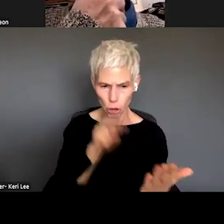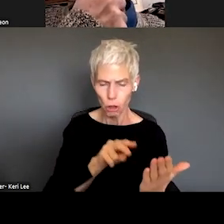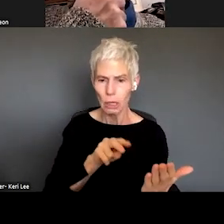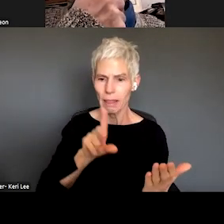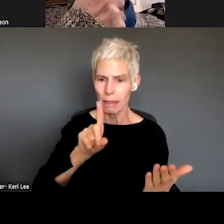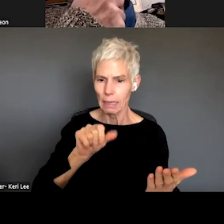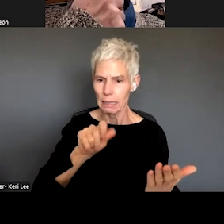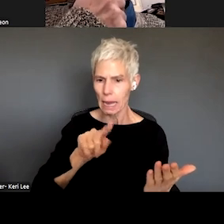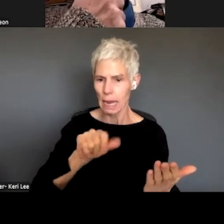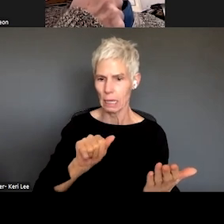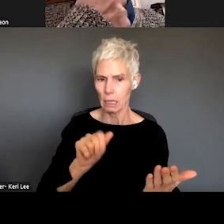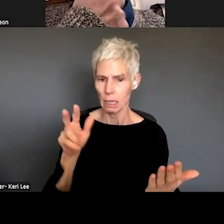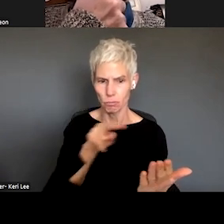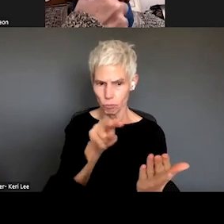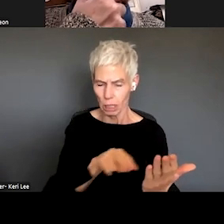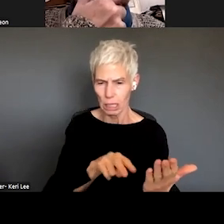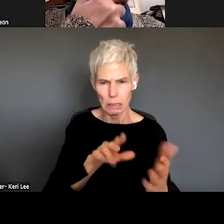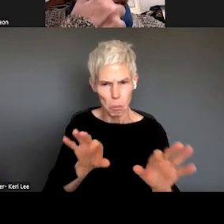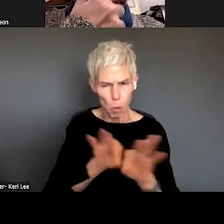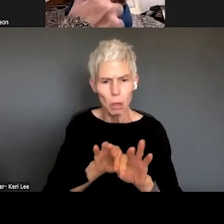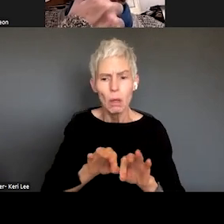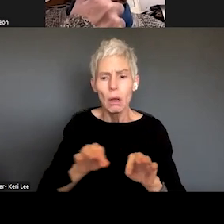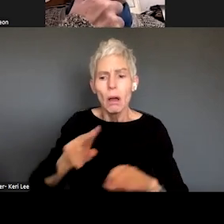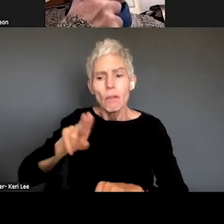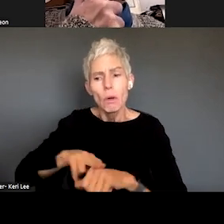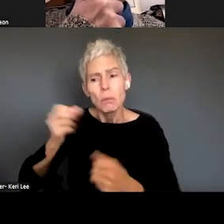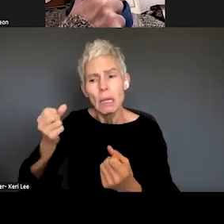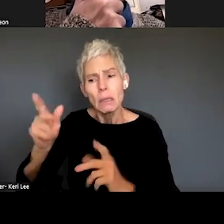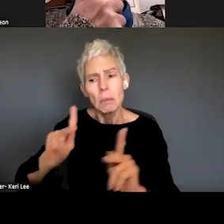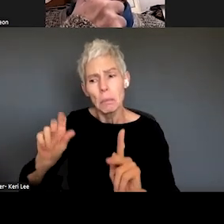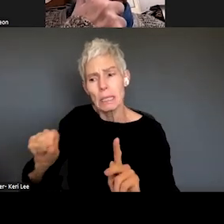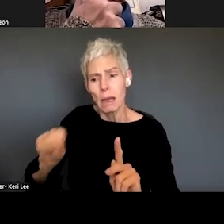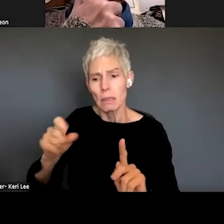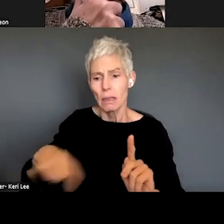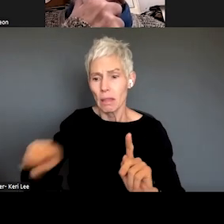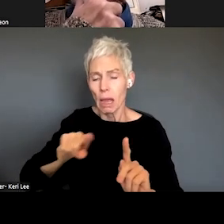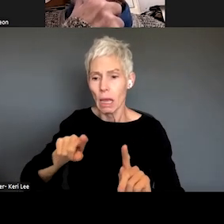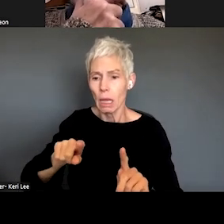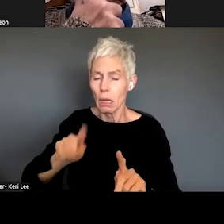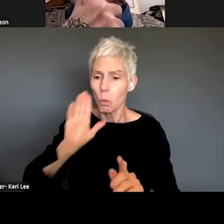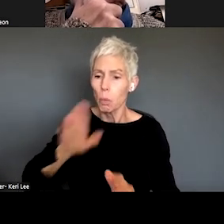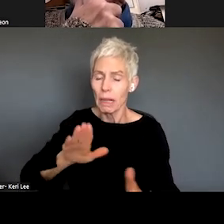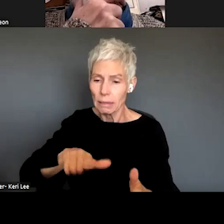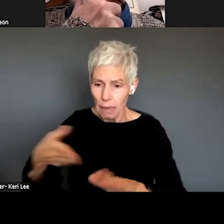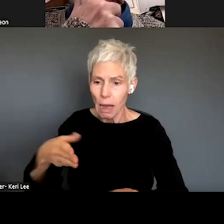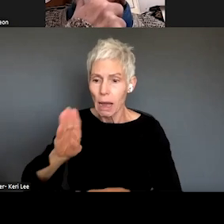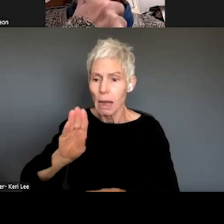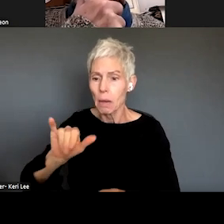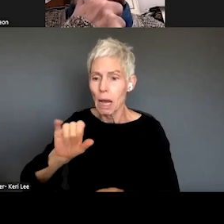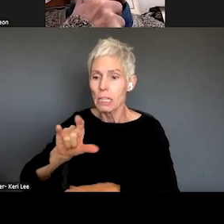is. And of course, there are many people who do die by suicide around the